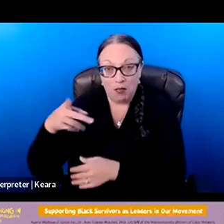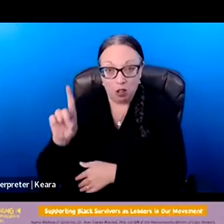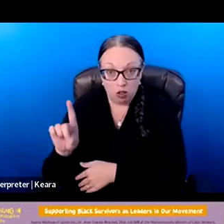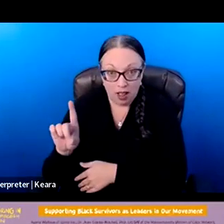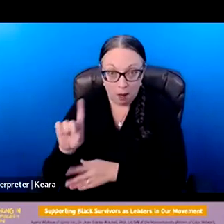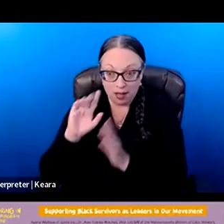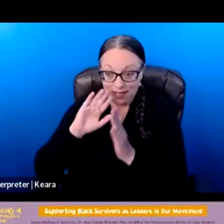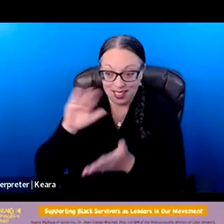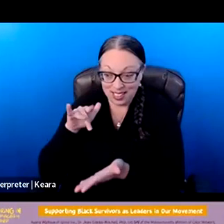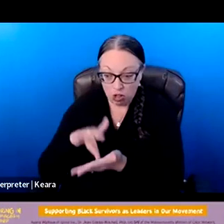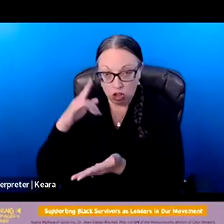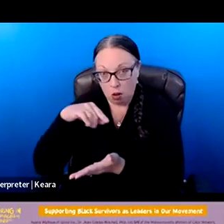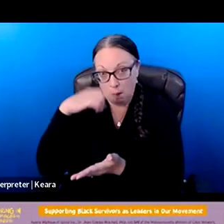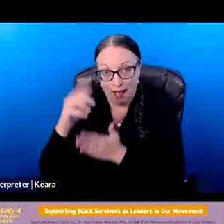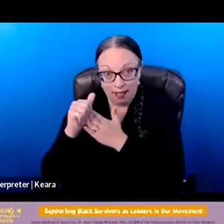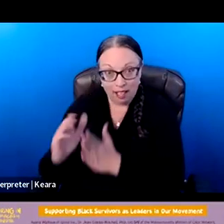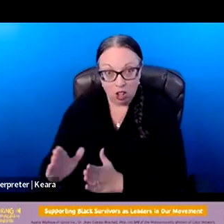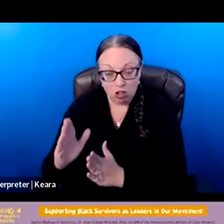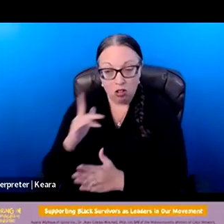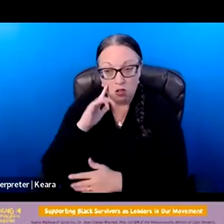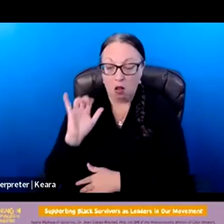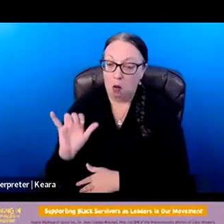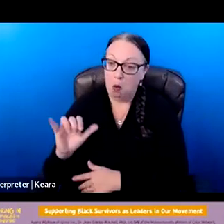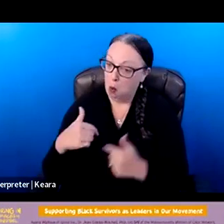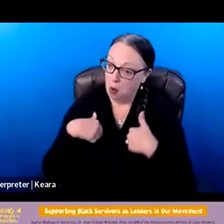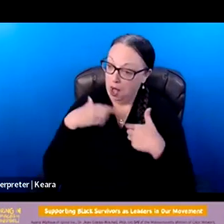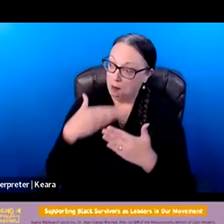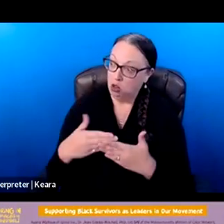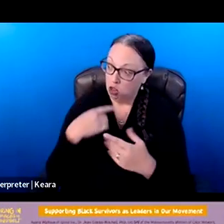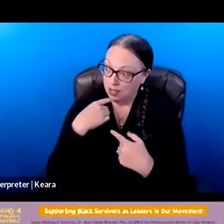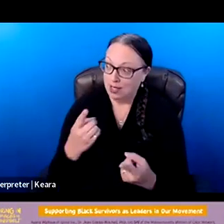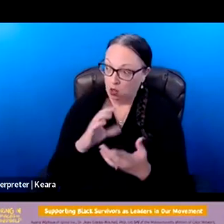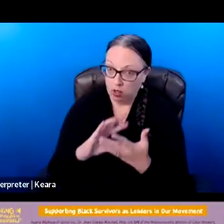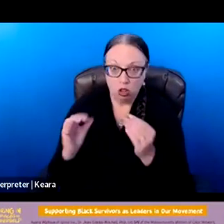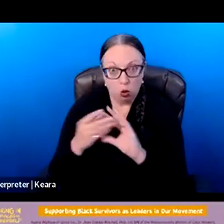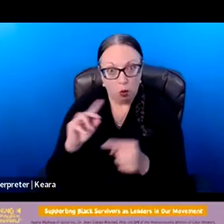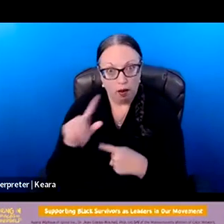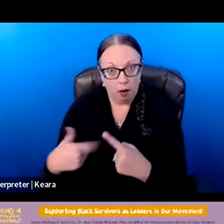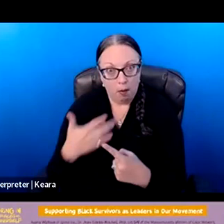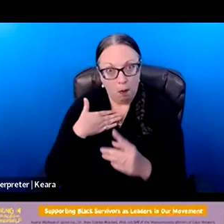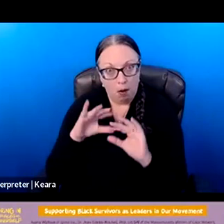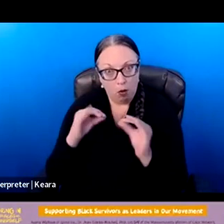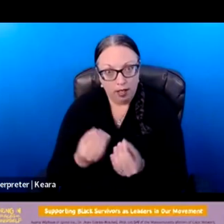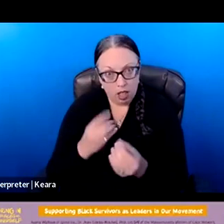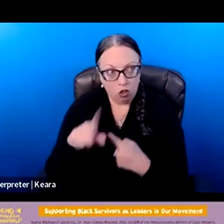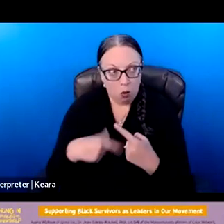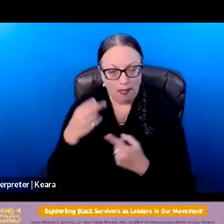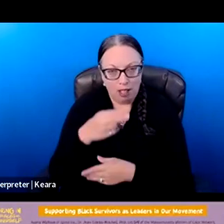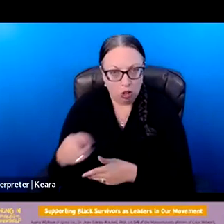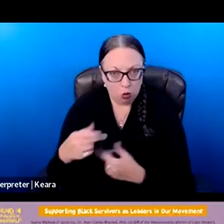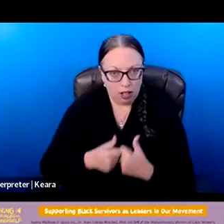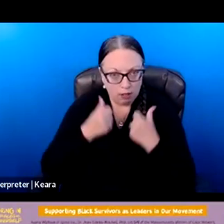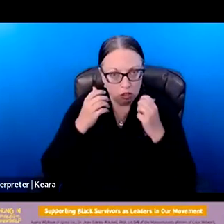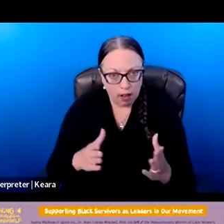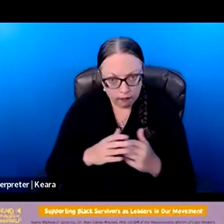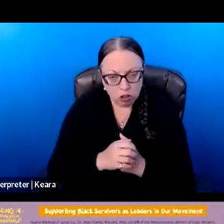now you realize I'm really good at telling the story about my organization. I'm really good at telling the story about the history of survivorship. So I think